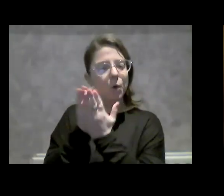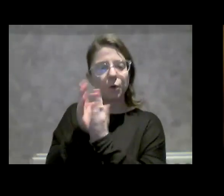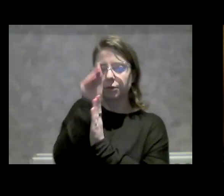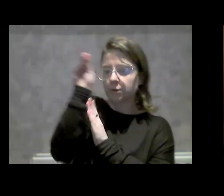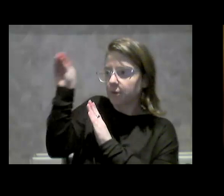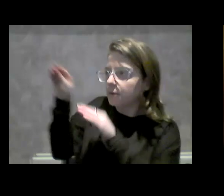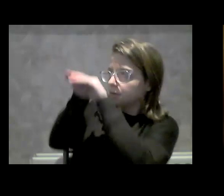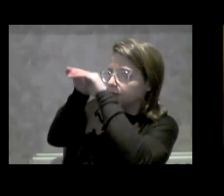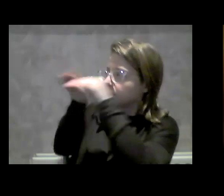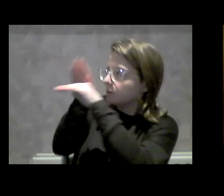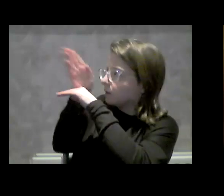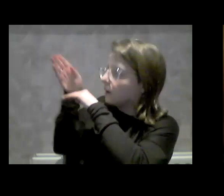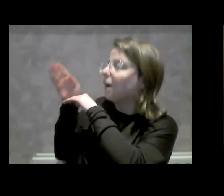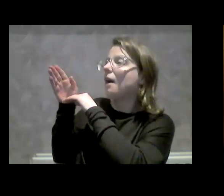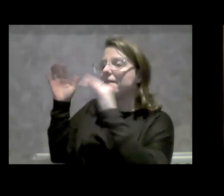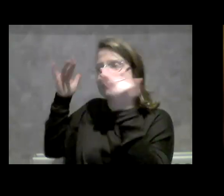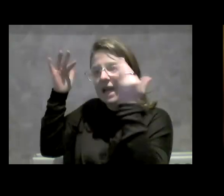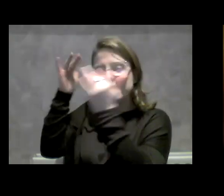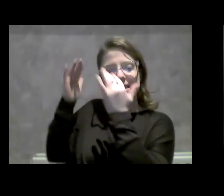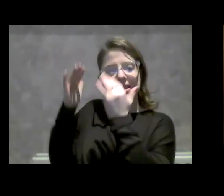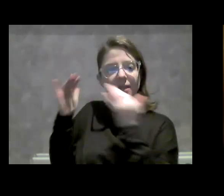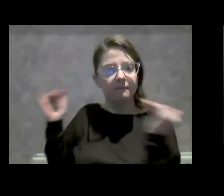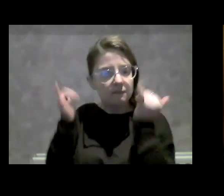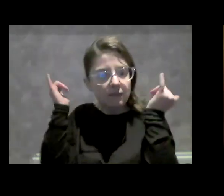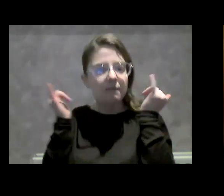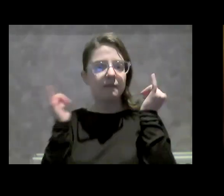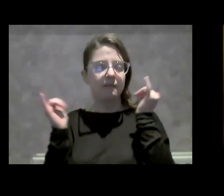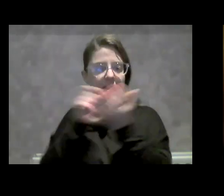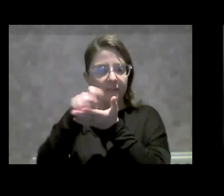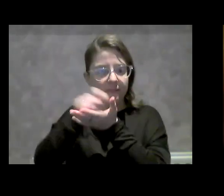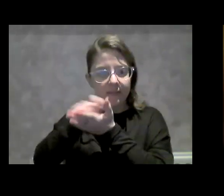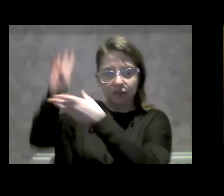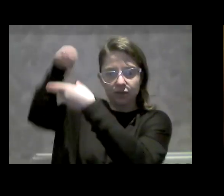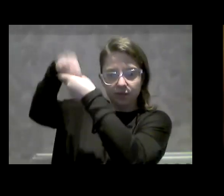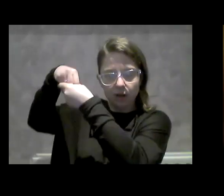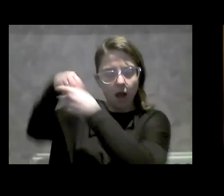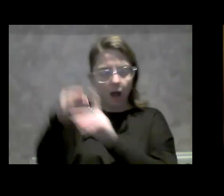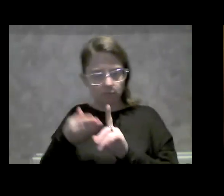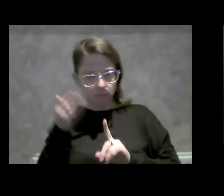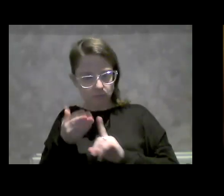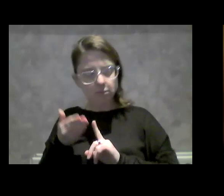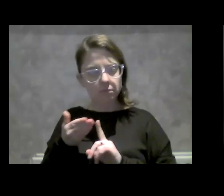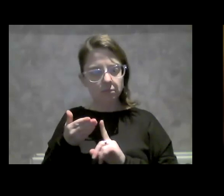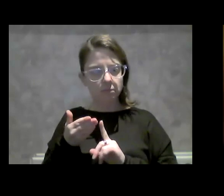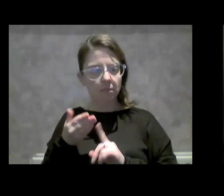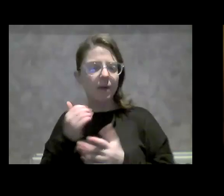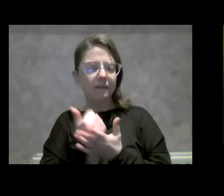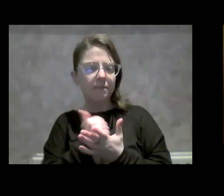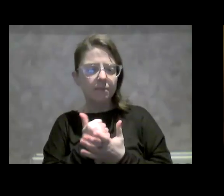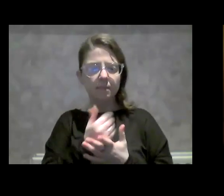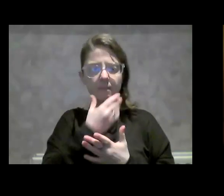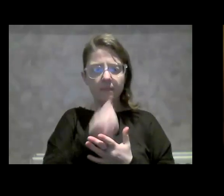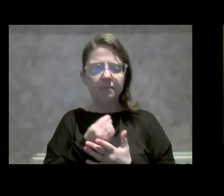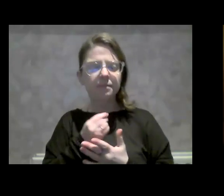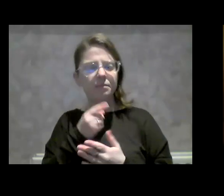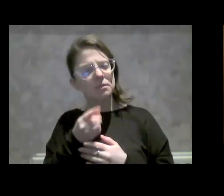in fantasies and fan fiction, in a gaze as it noticed a friend's flat chest for the first time. And suddenly